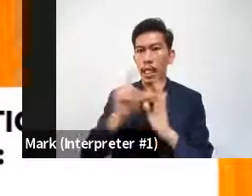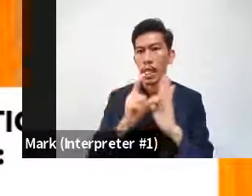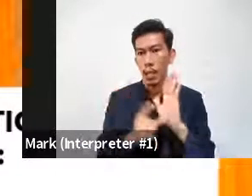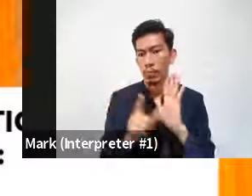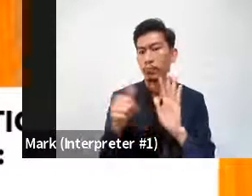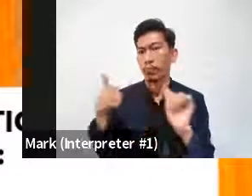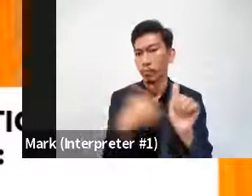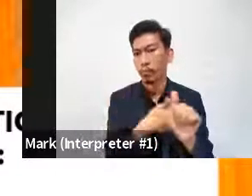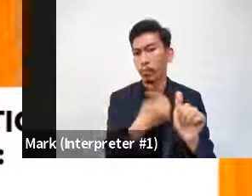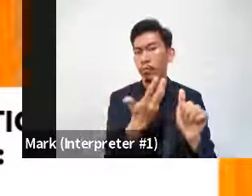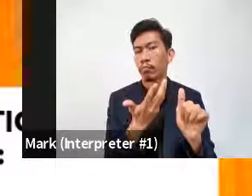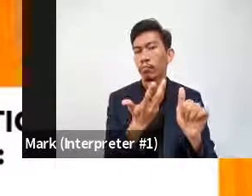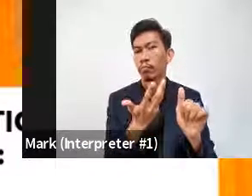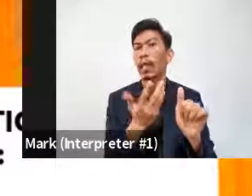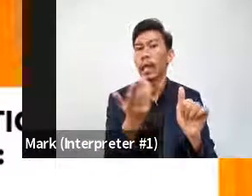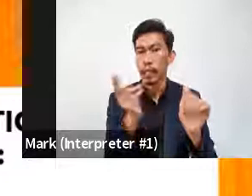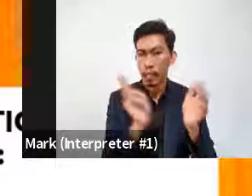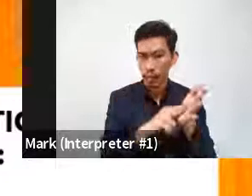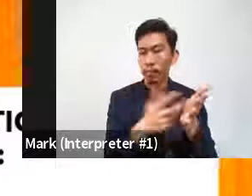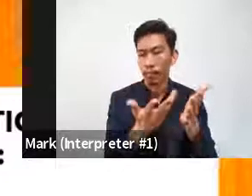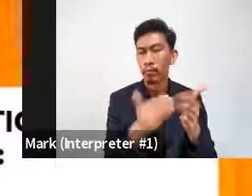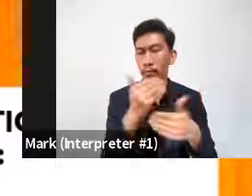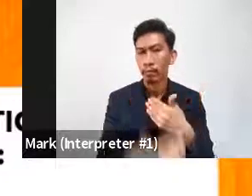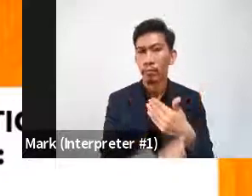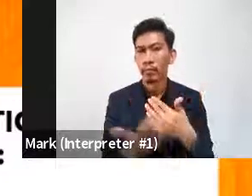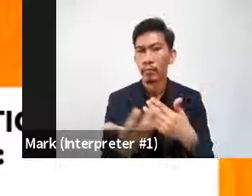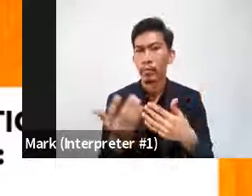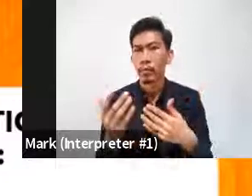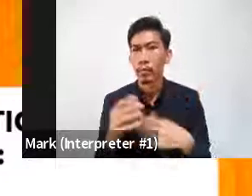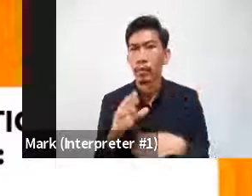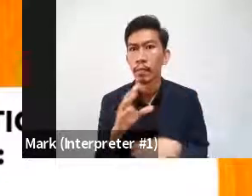followed 1 month after, and this complements NICC